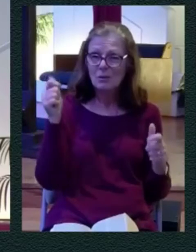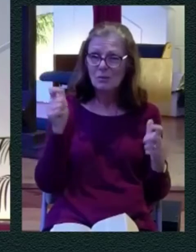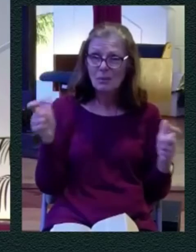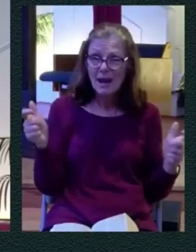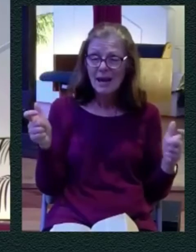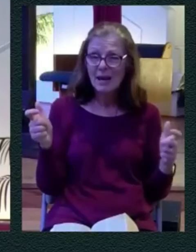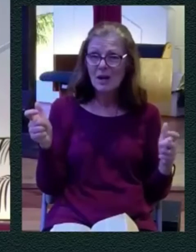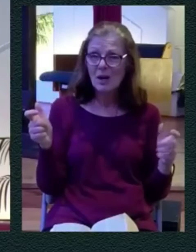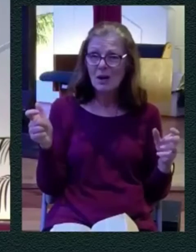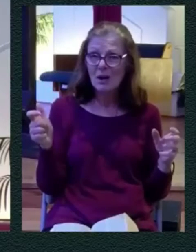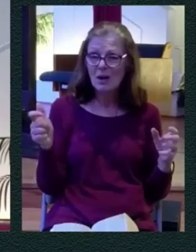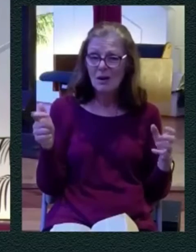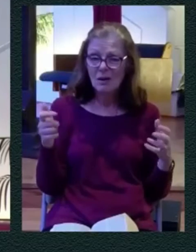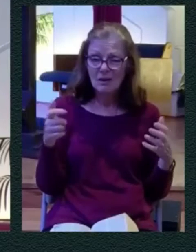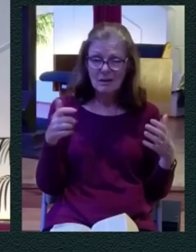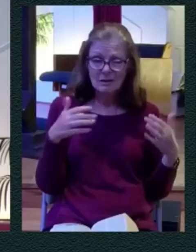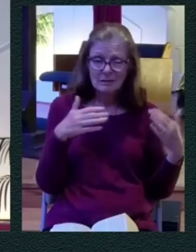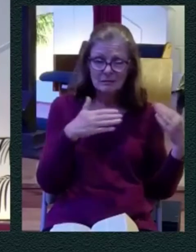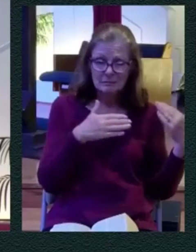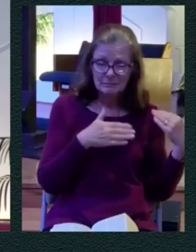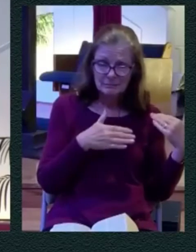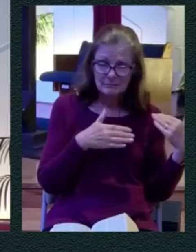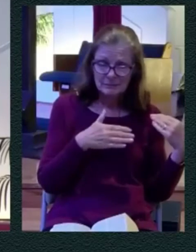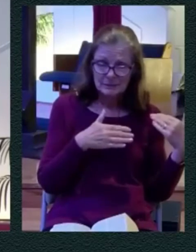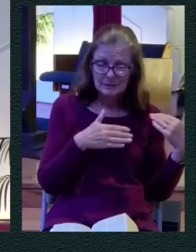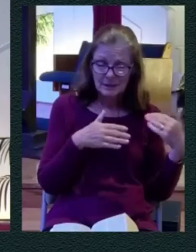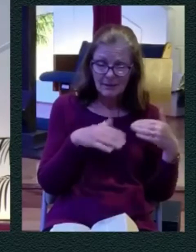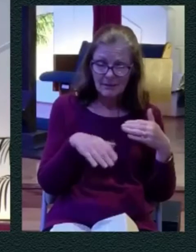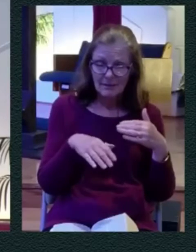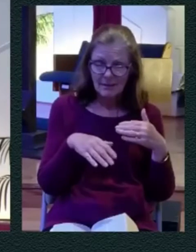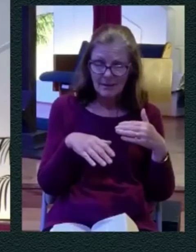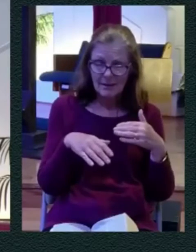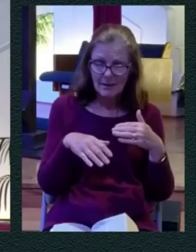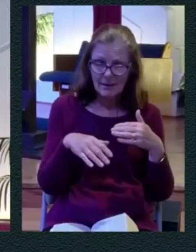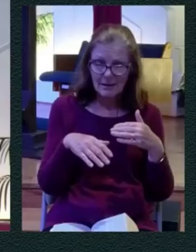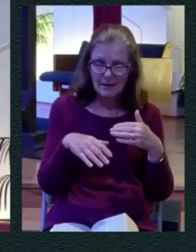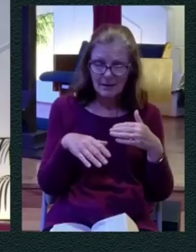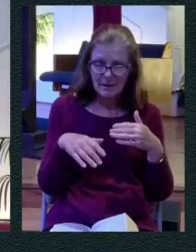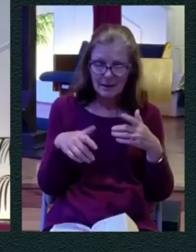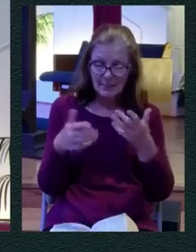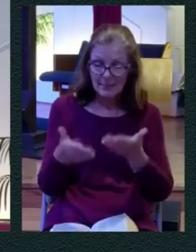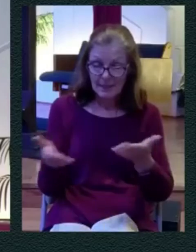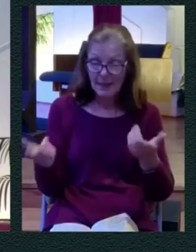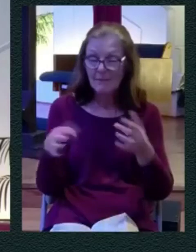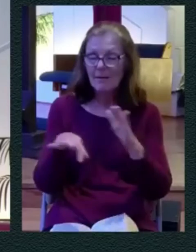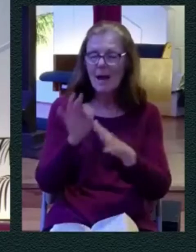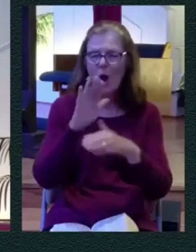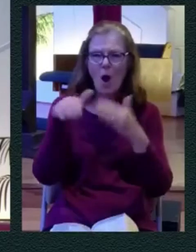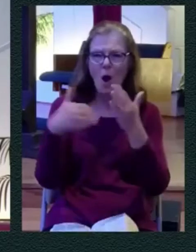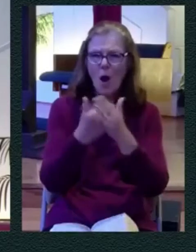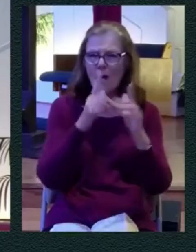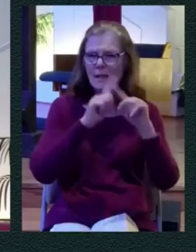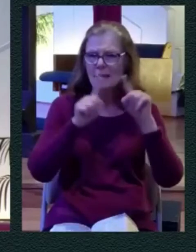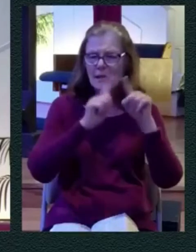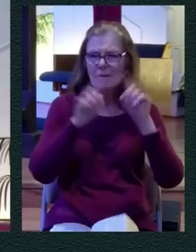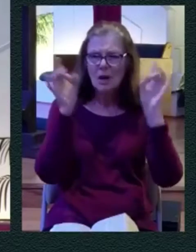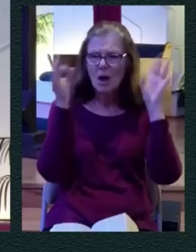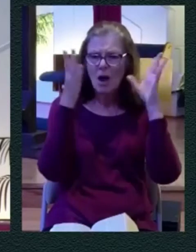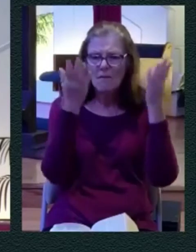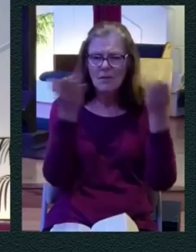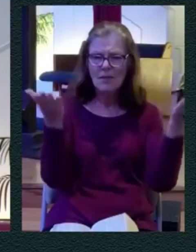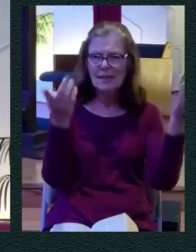A heavier note is being sounded in this fourth seal. All of the calamities have now joined together.